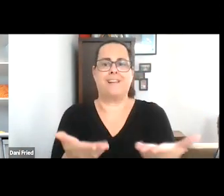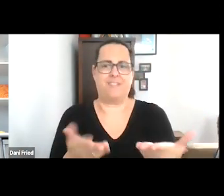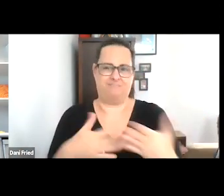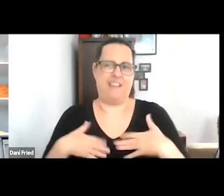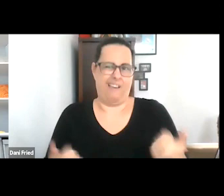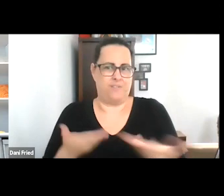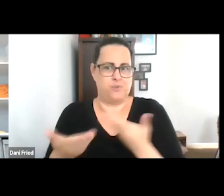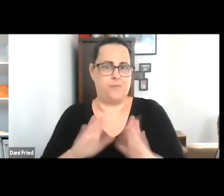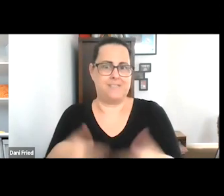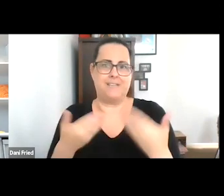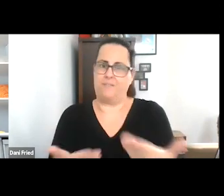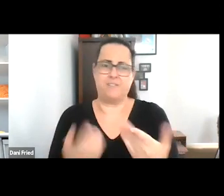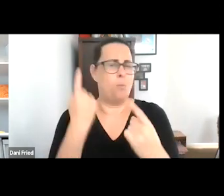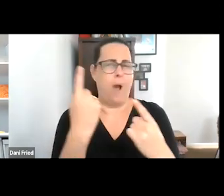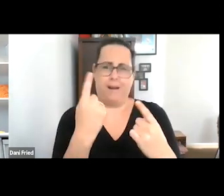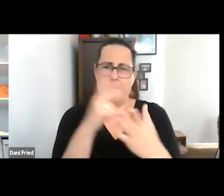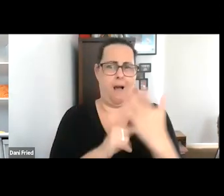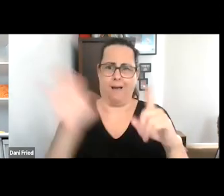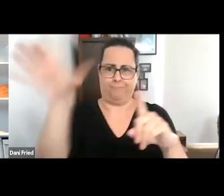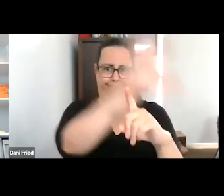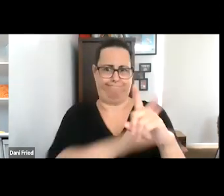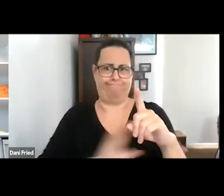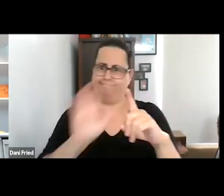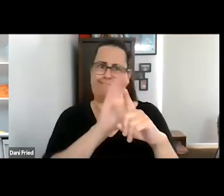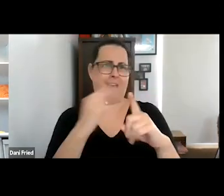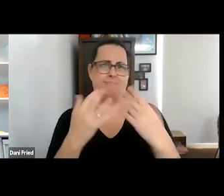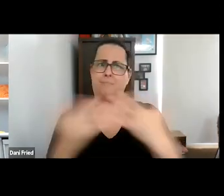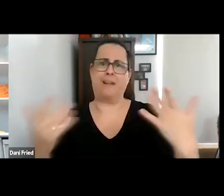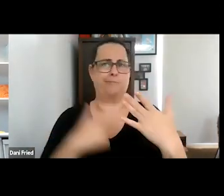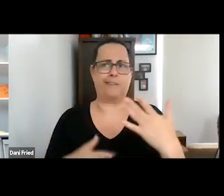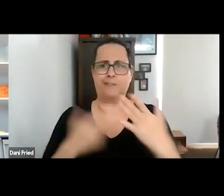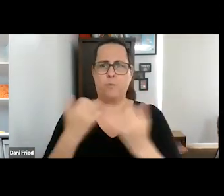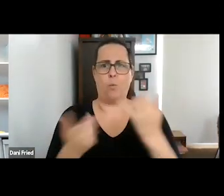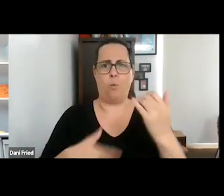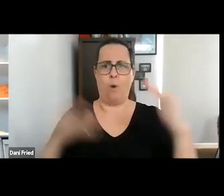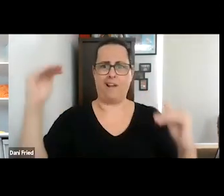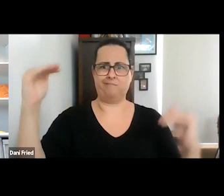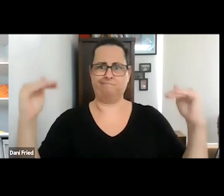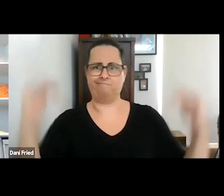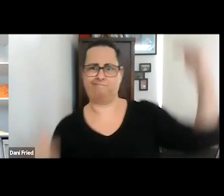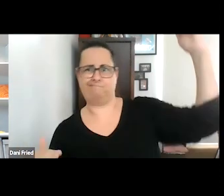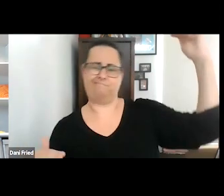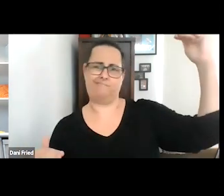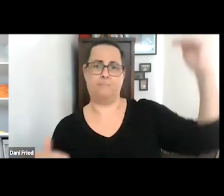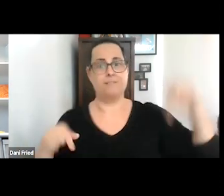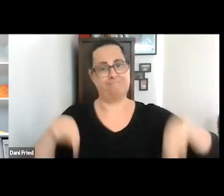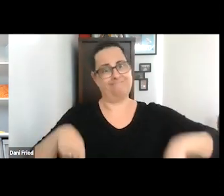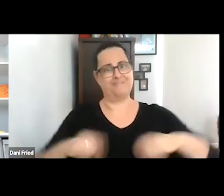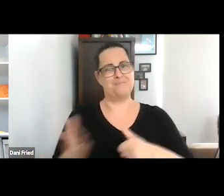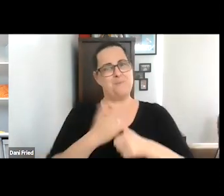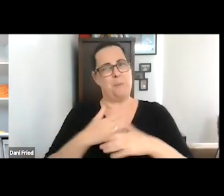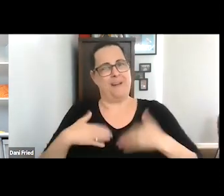service delivery is just one element of the problem. And this is, we're from the Centre for Primary Healthcare and Equity, so that's